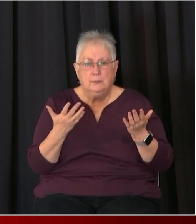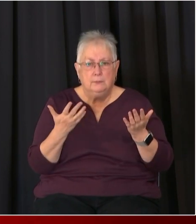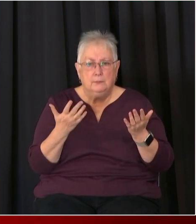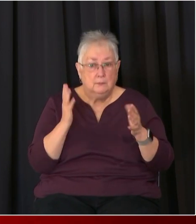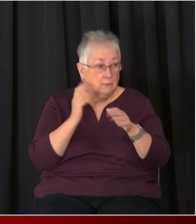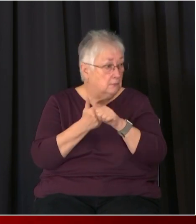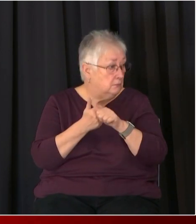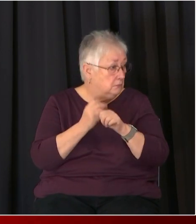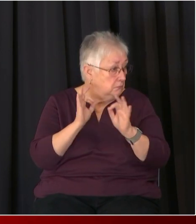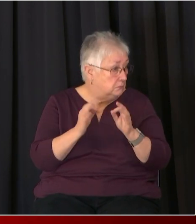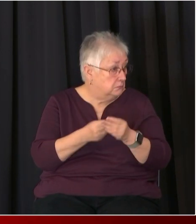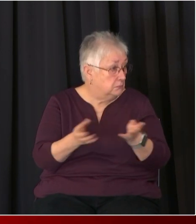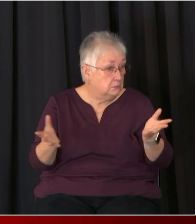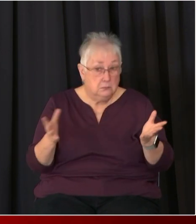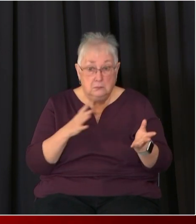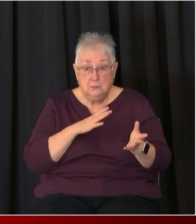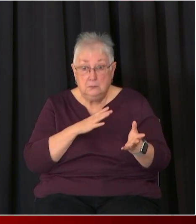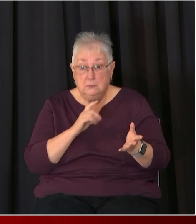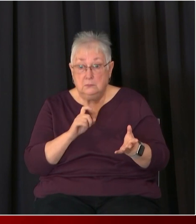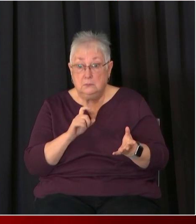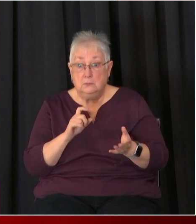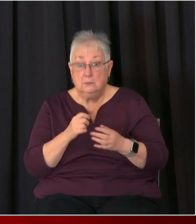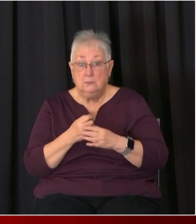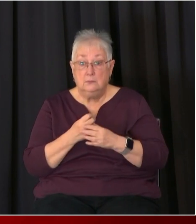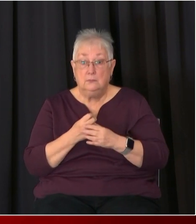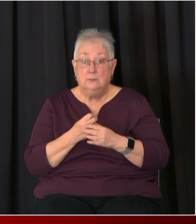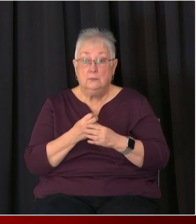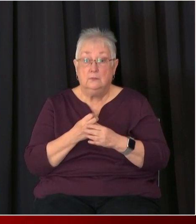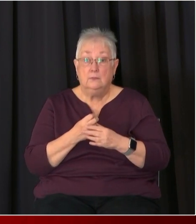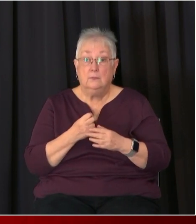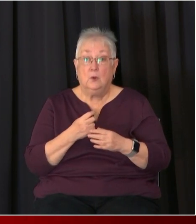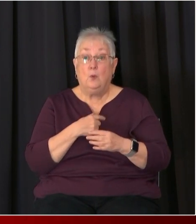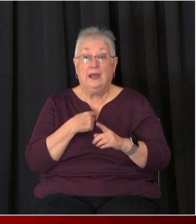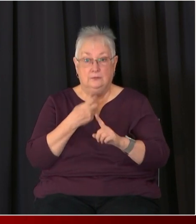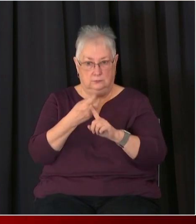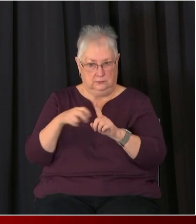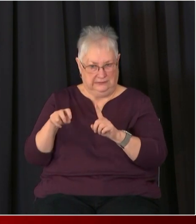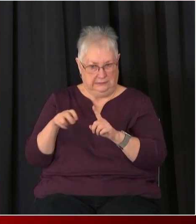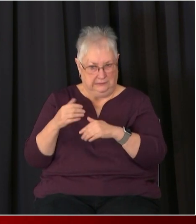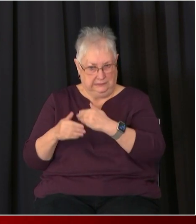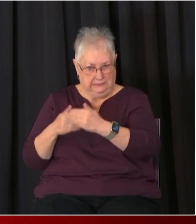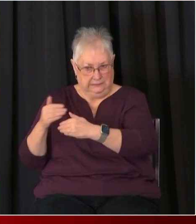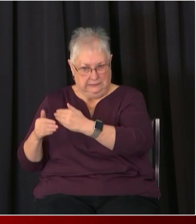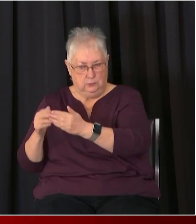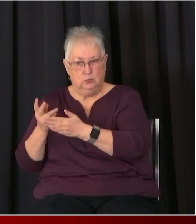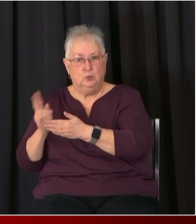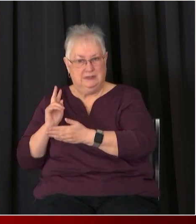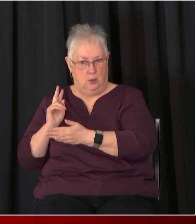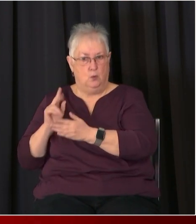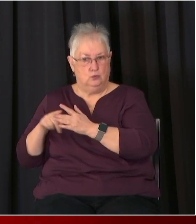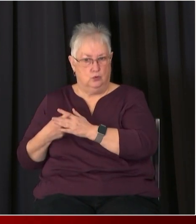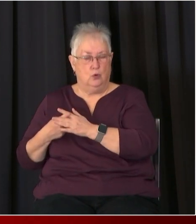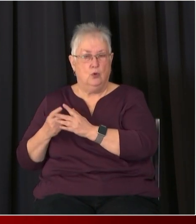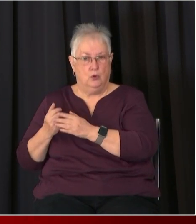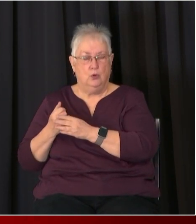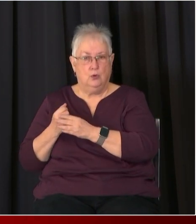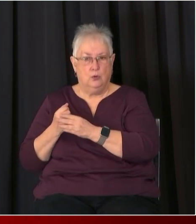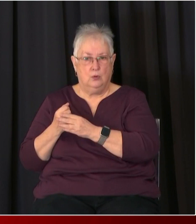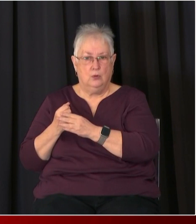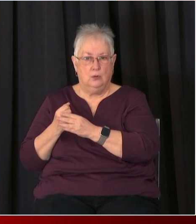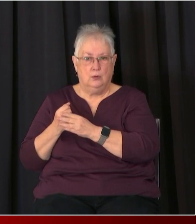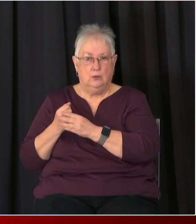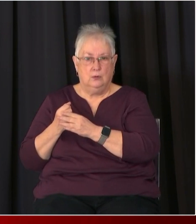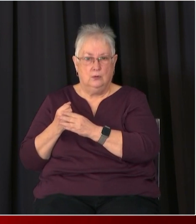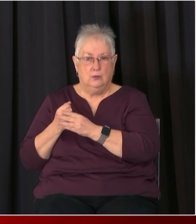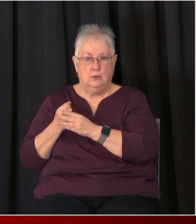Chris? Yes, we haven't, we did a transition a couple of weeks ago from a lot of